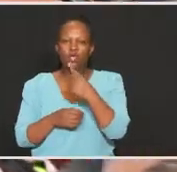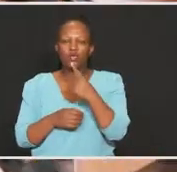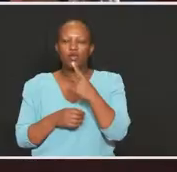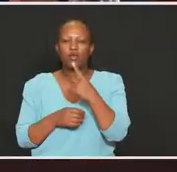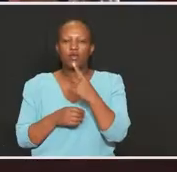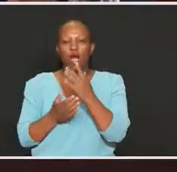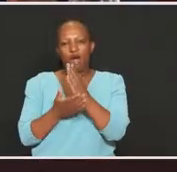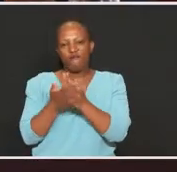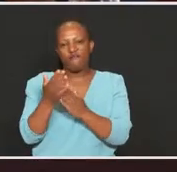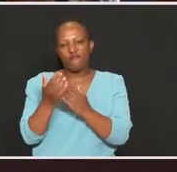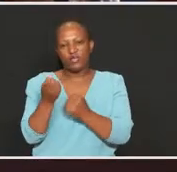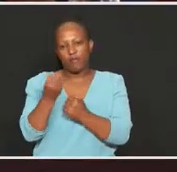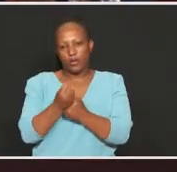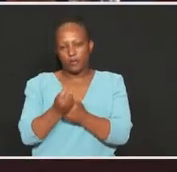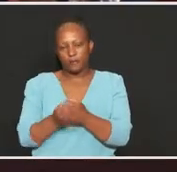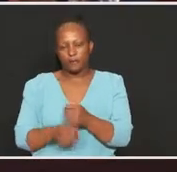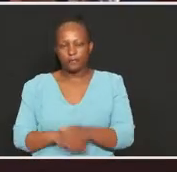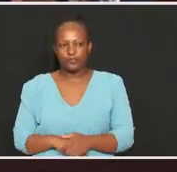next